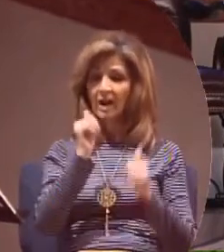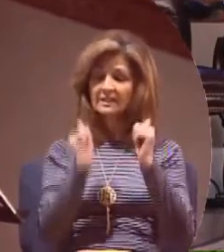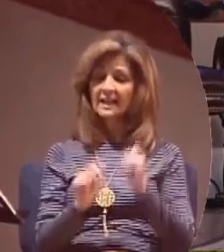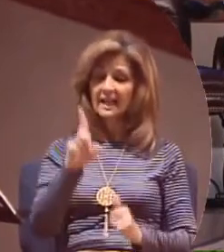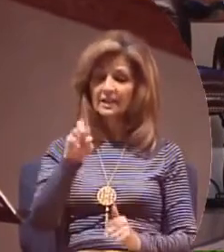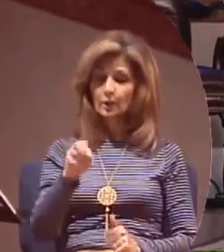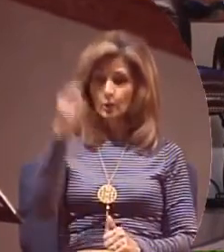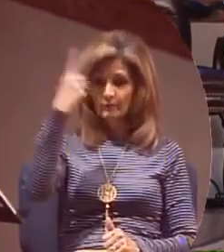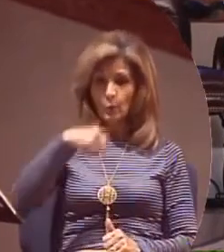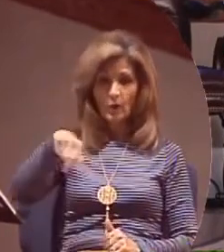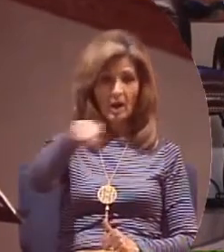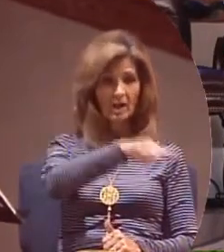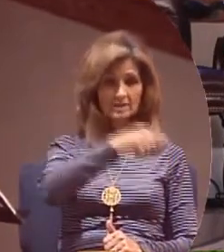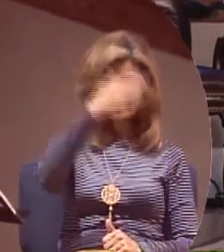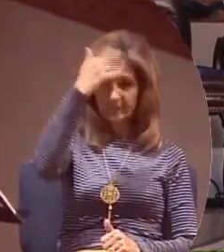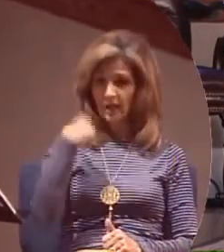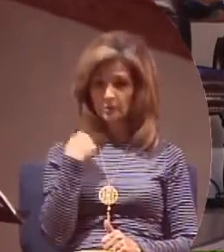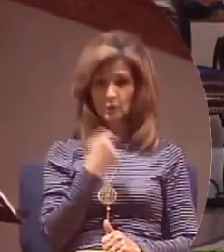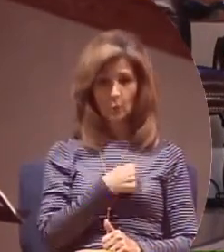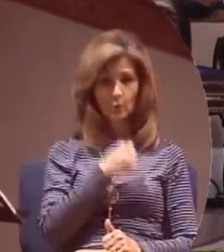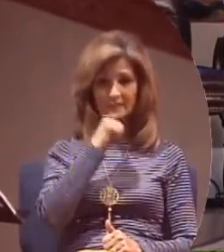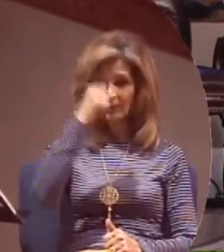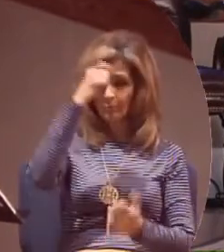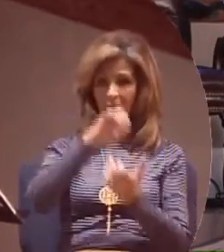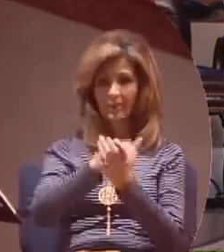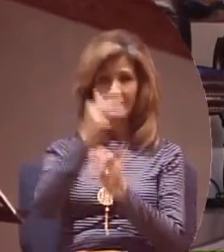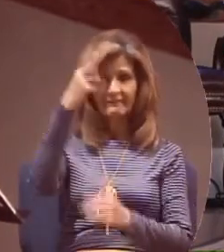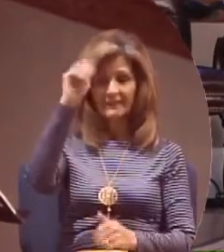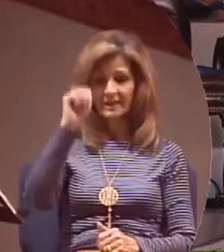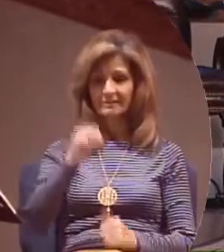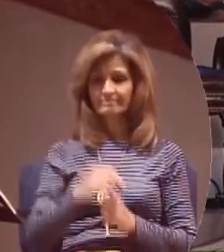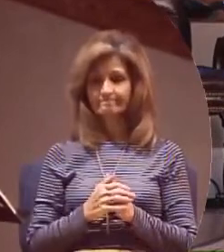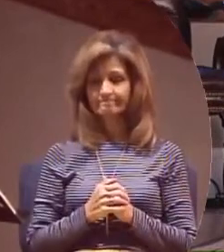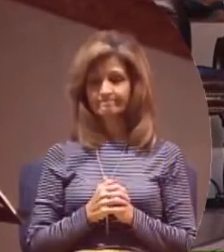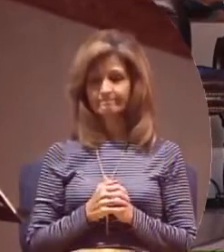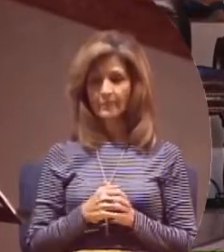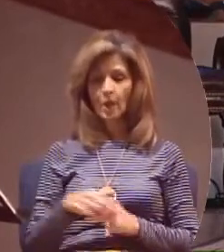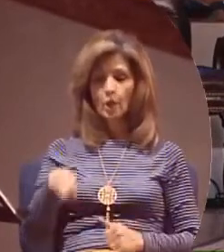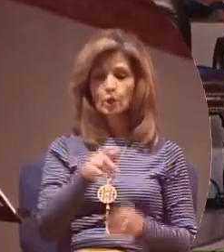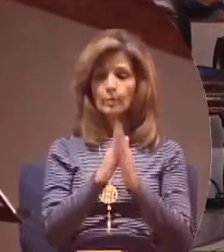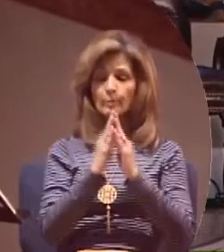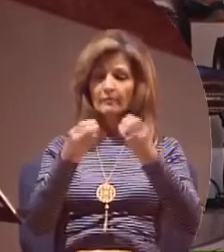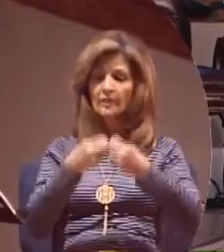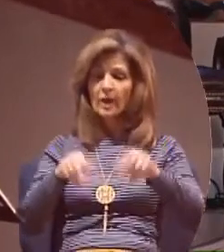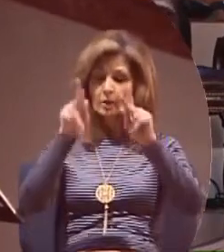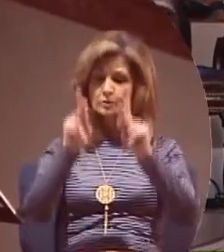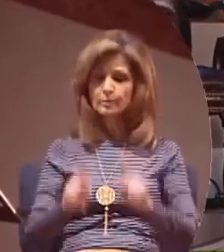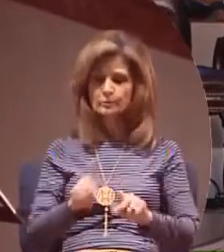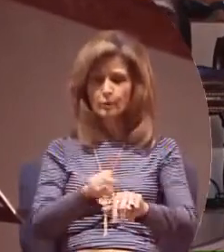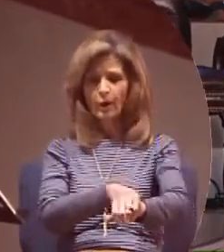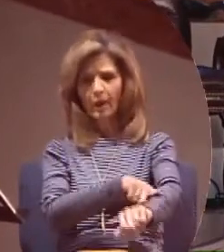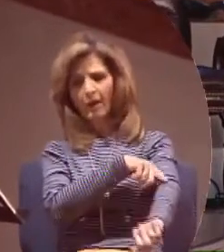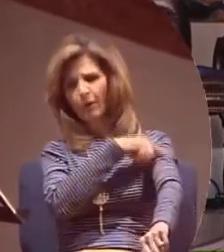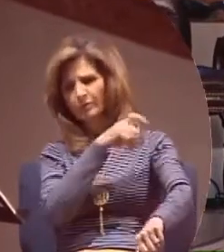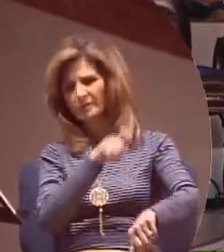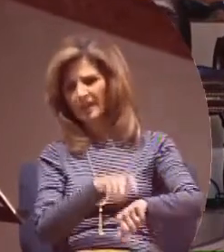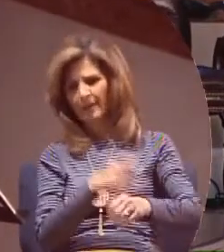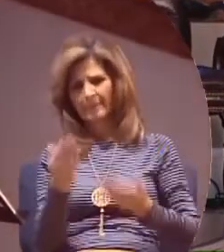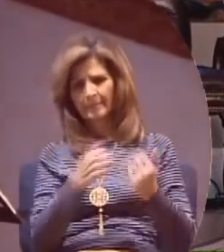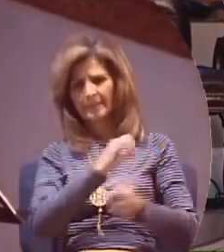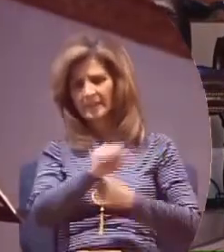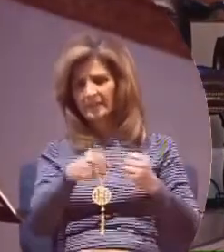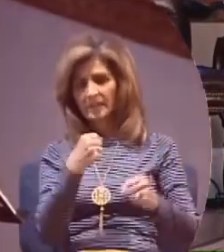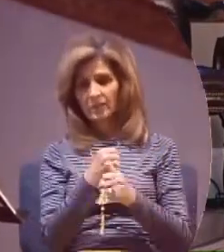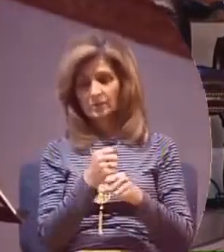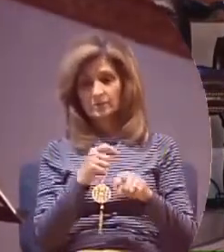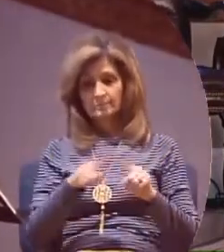us because we don't believe Him. You've been praying for a lost loved one for years, but down deep in your heart, maybe you've never come to the place